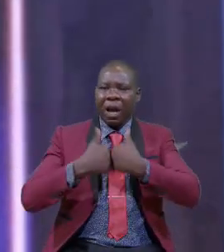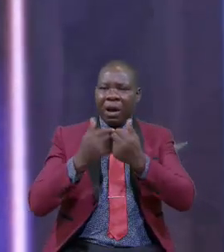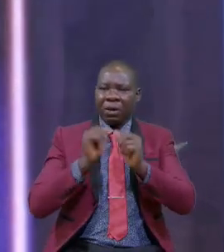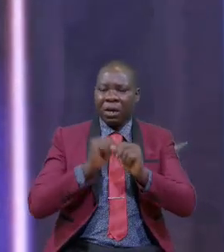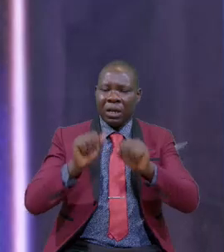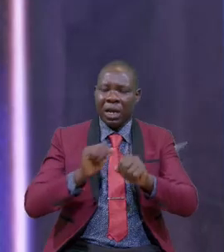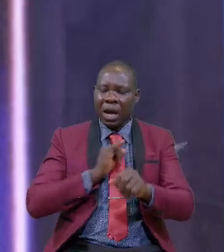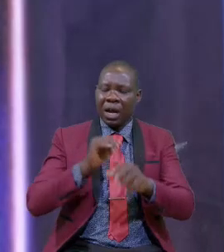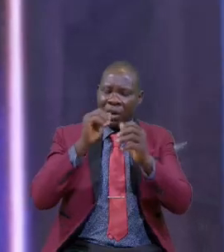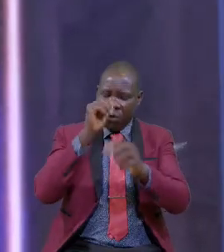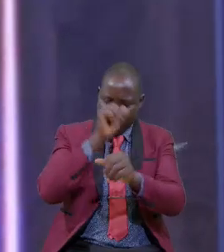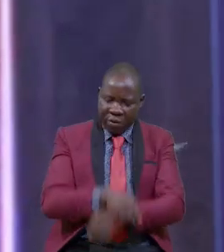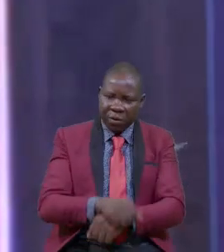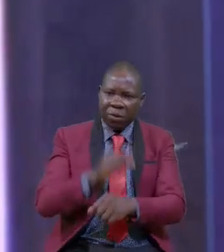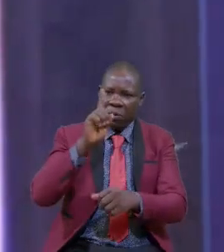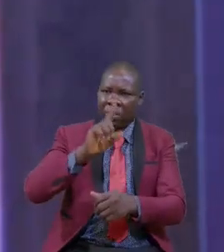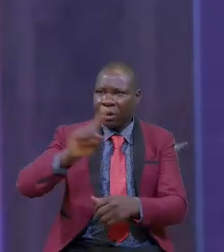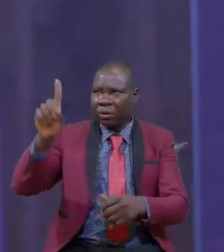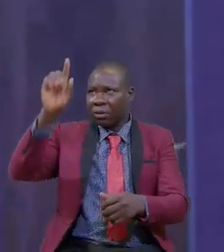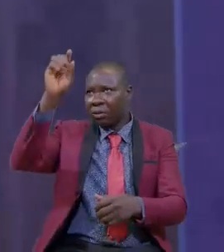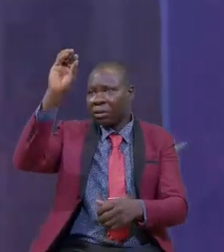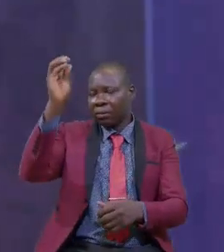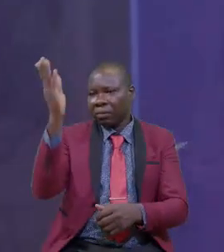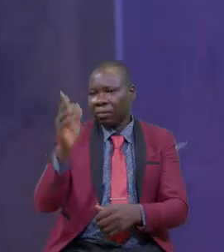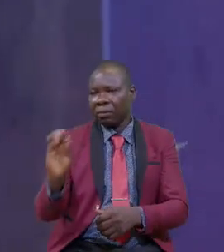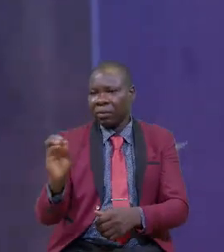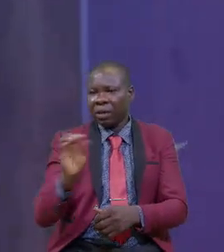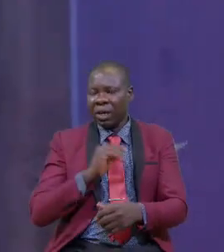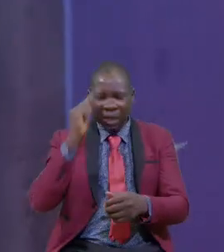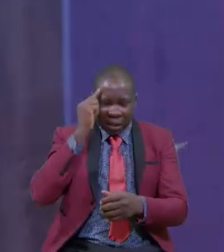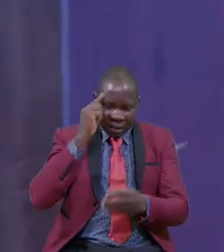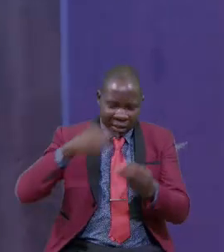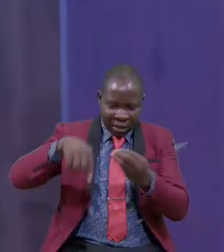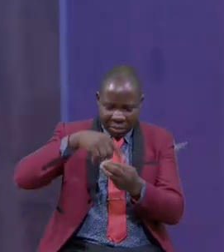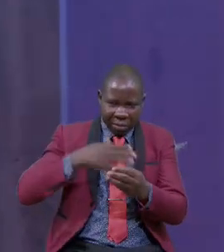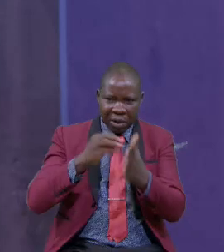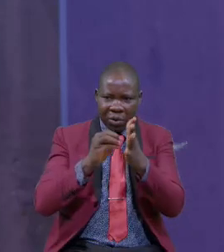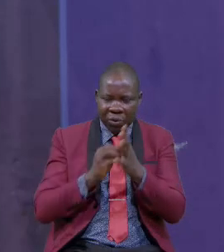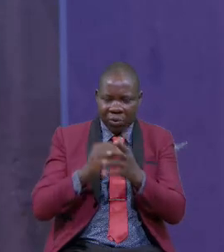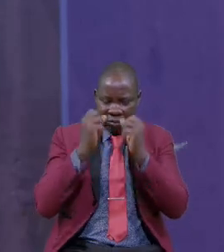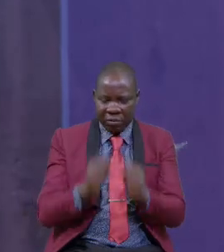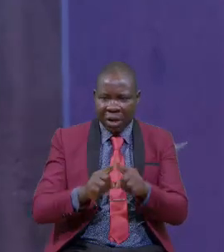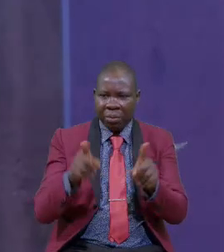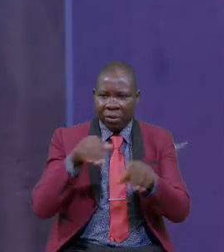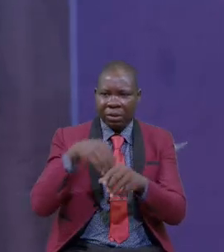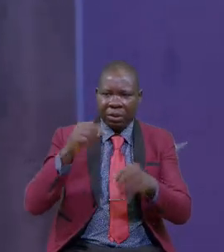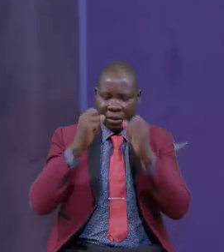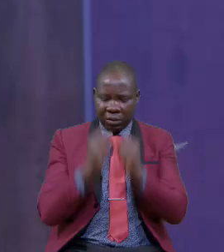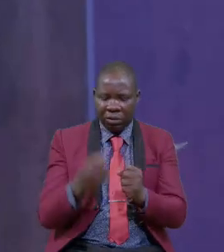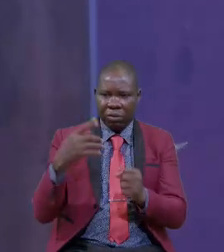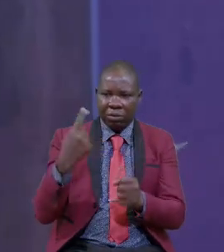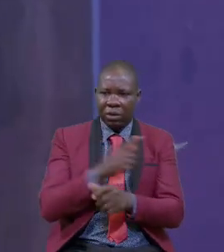thinking about my own strength. But in the strength of the Lord, by the grace